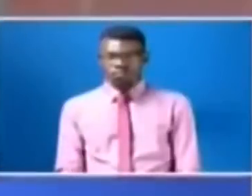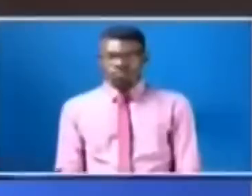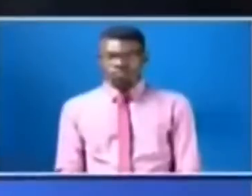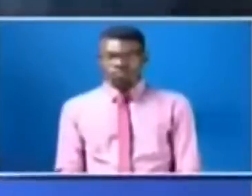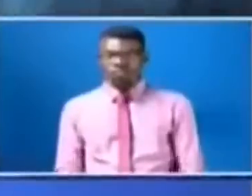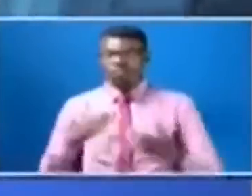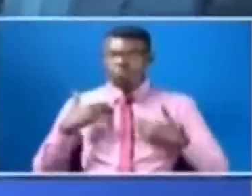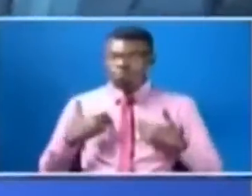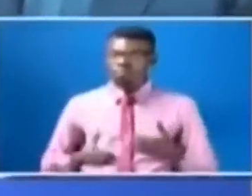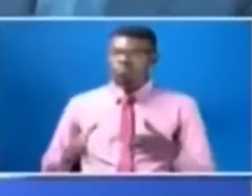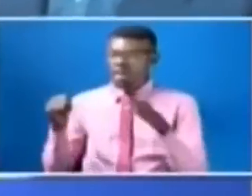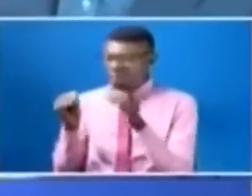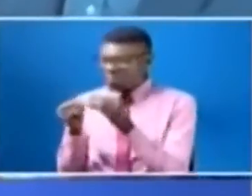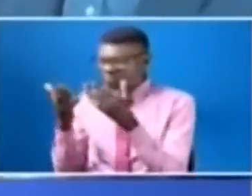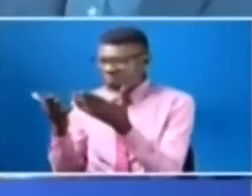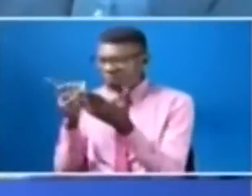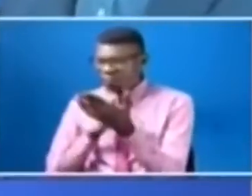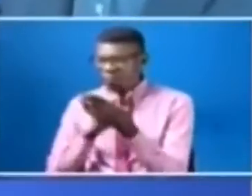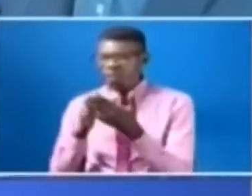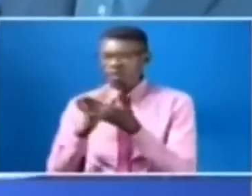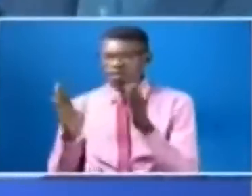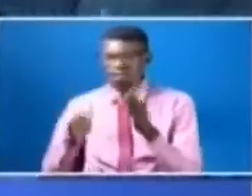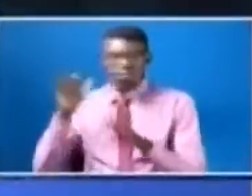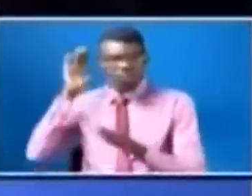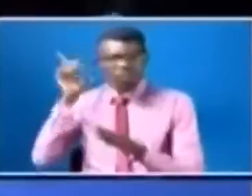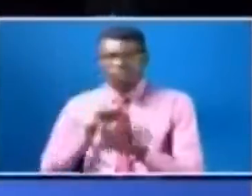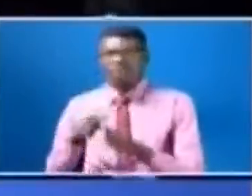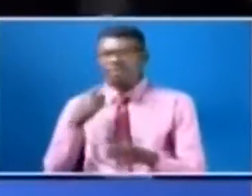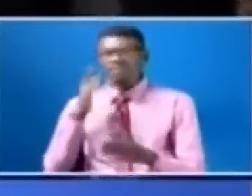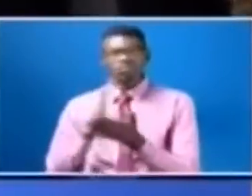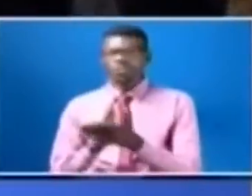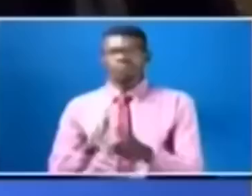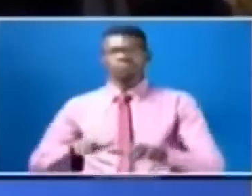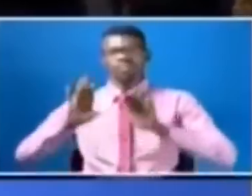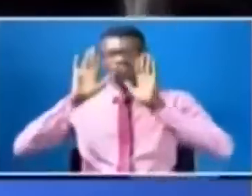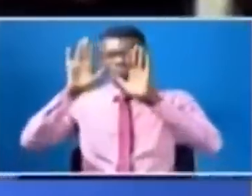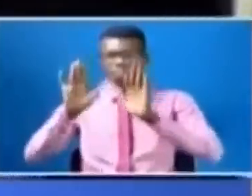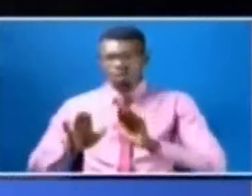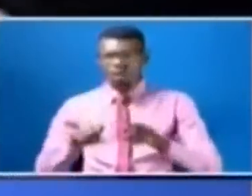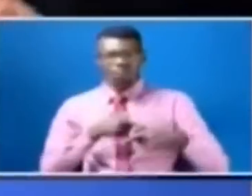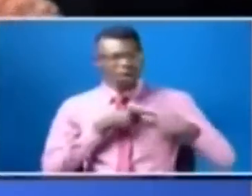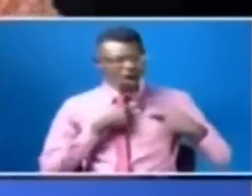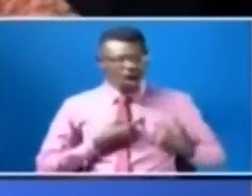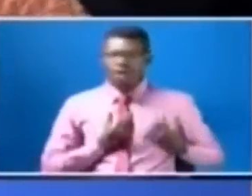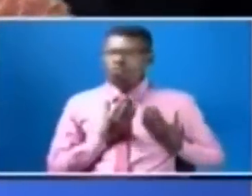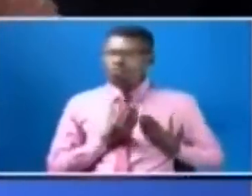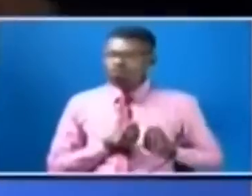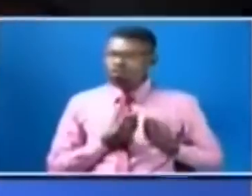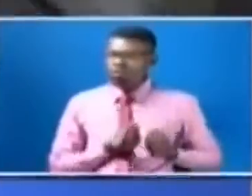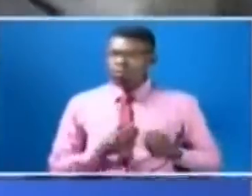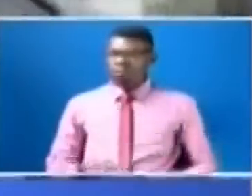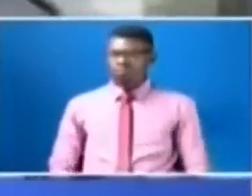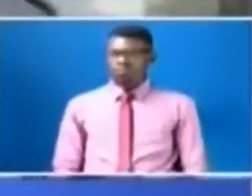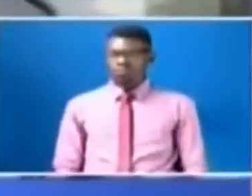Those who met him and those who only heard of him described him as an icon and a deity of kindness. We'll remember him by